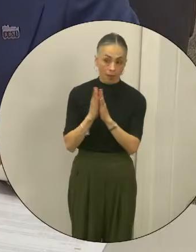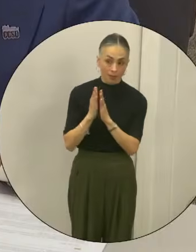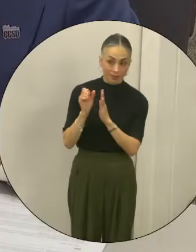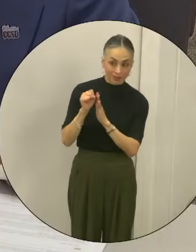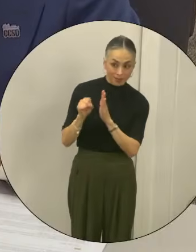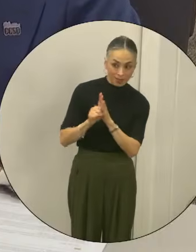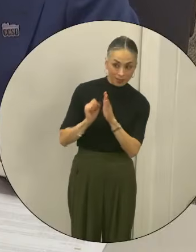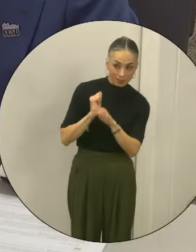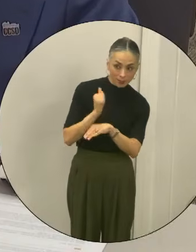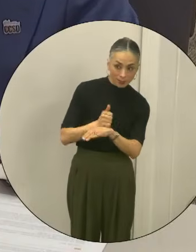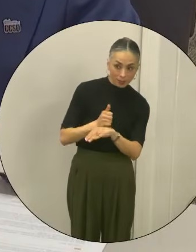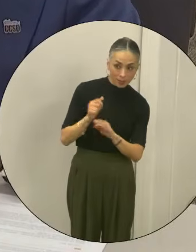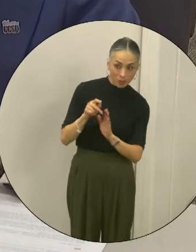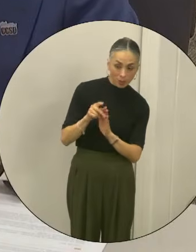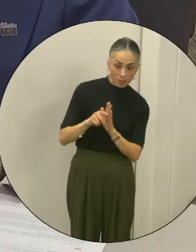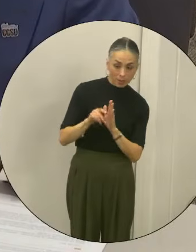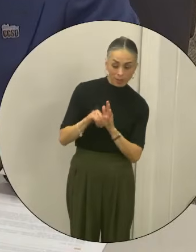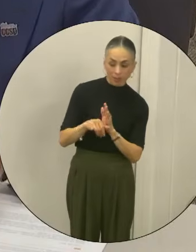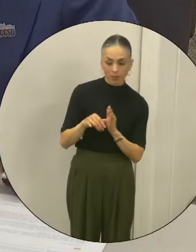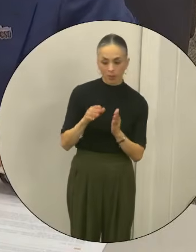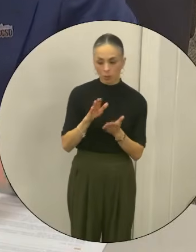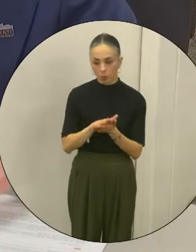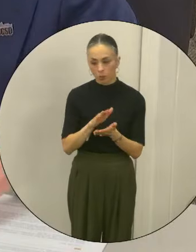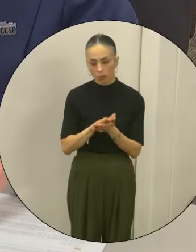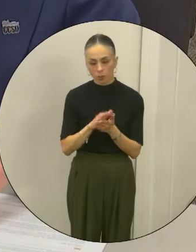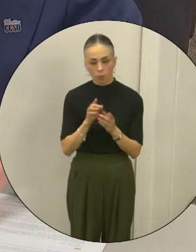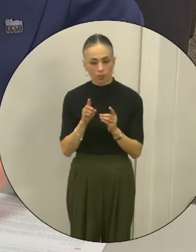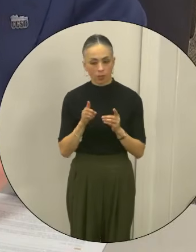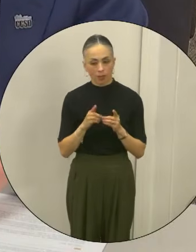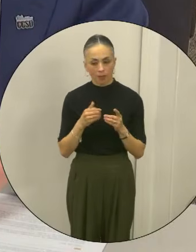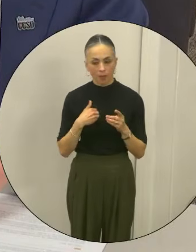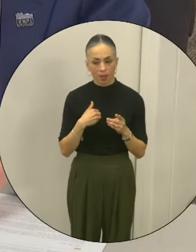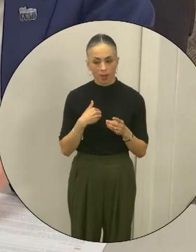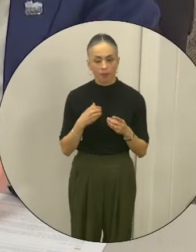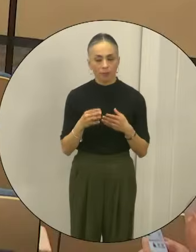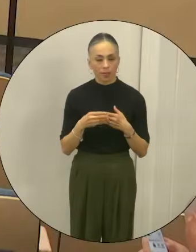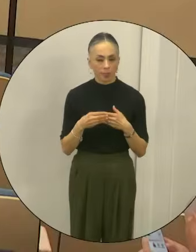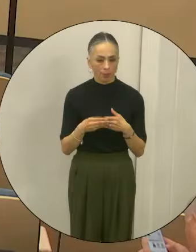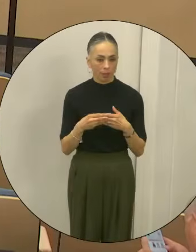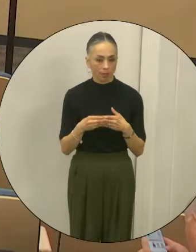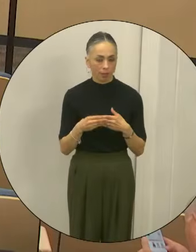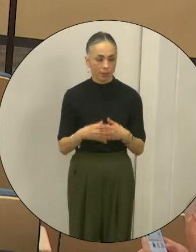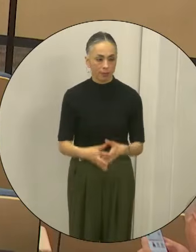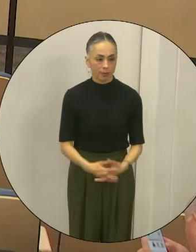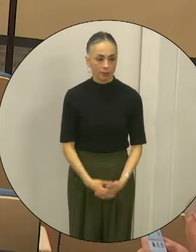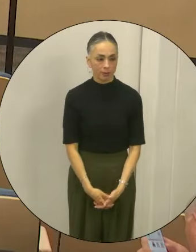that in stone. We would look for the school district to have that additional flexibility.